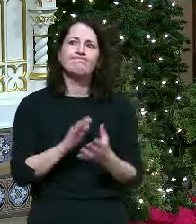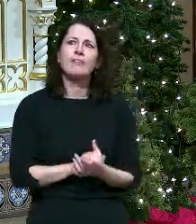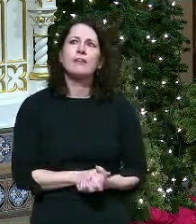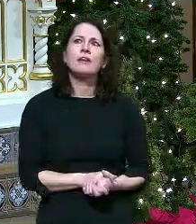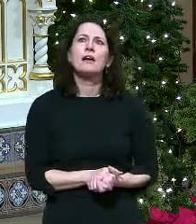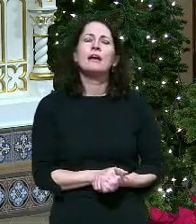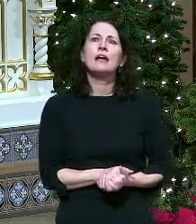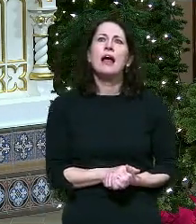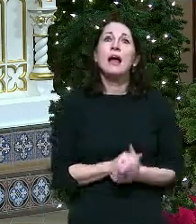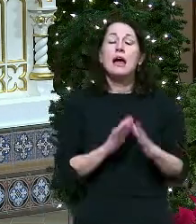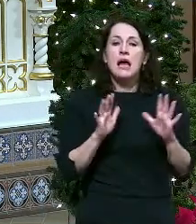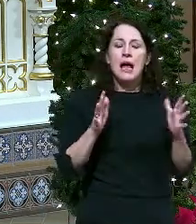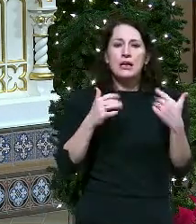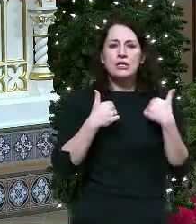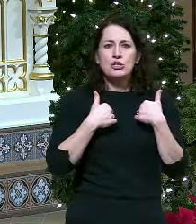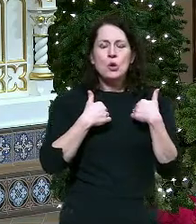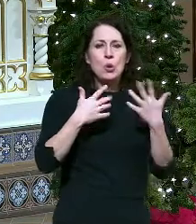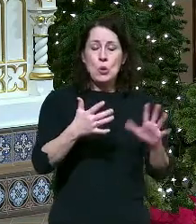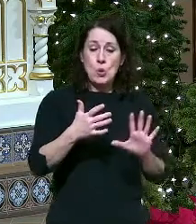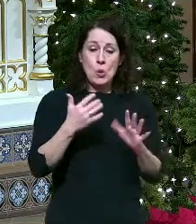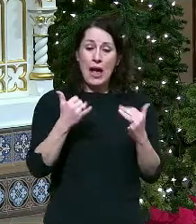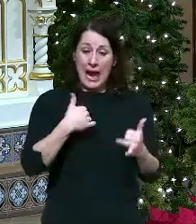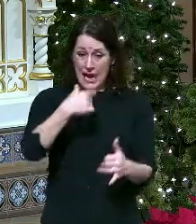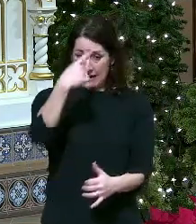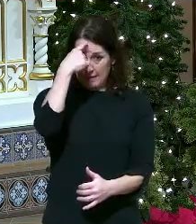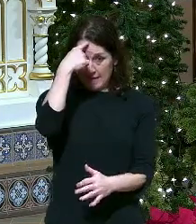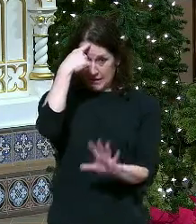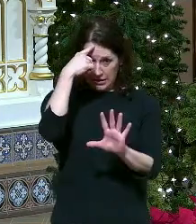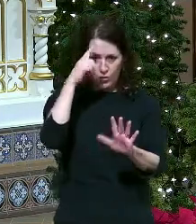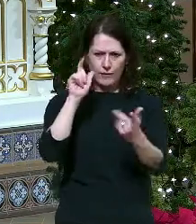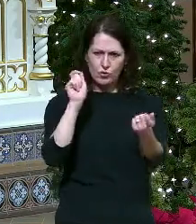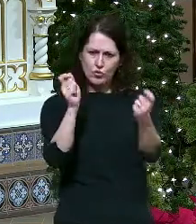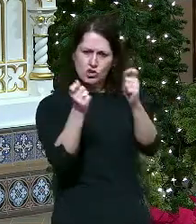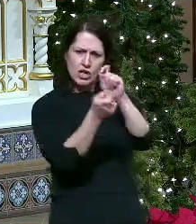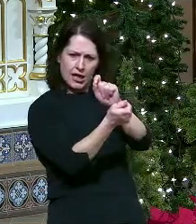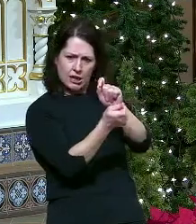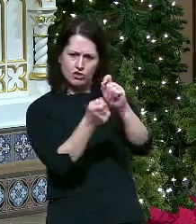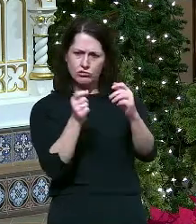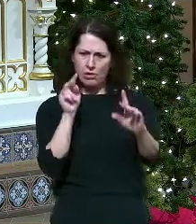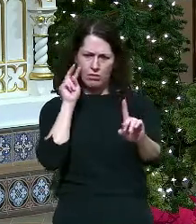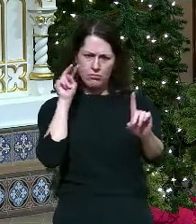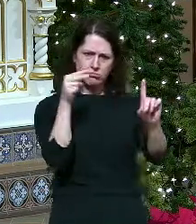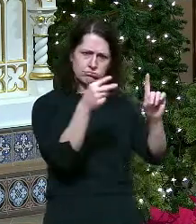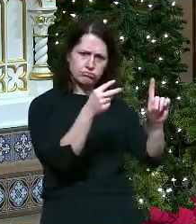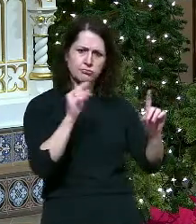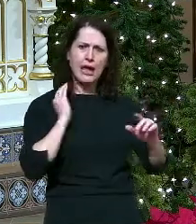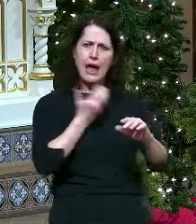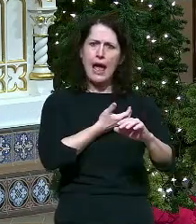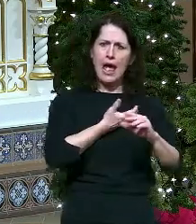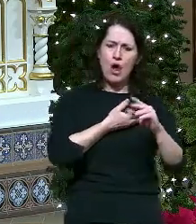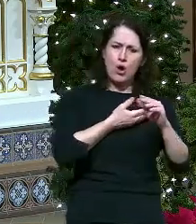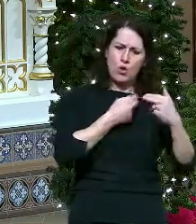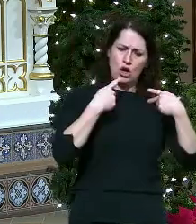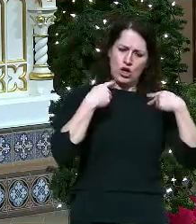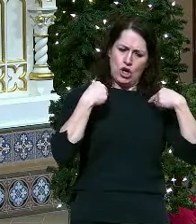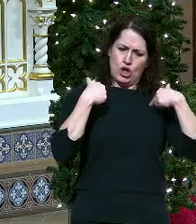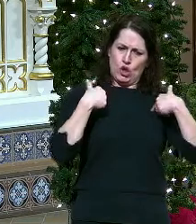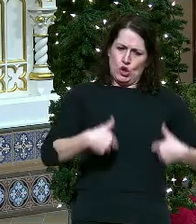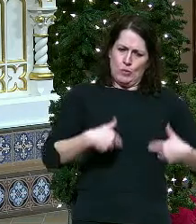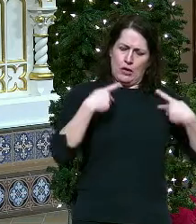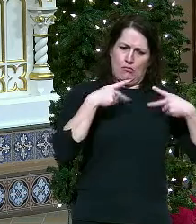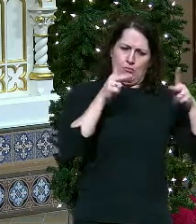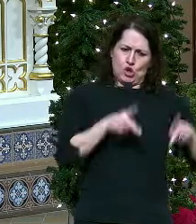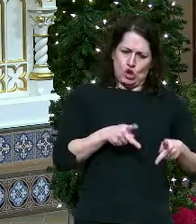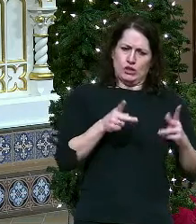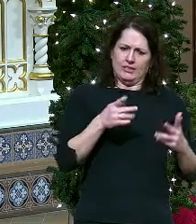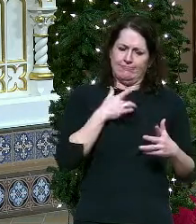we have to, I think, refrain from that human tendency, that human response to